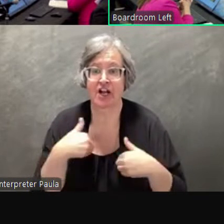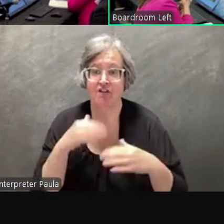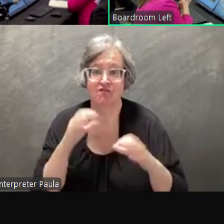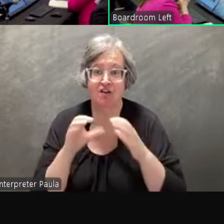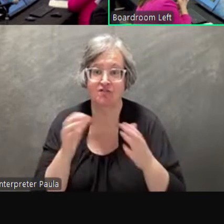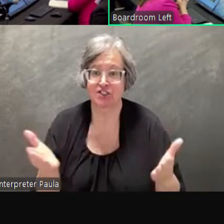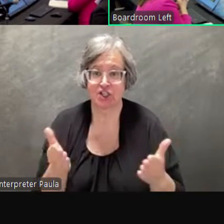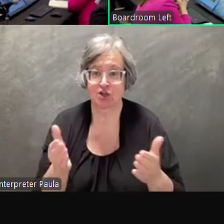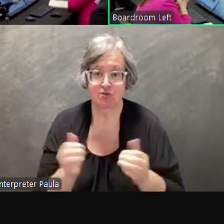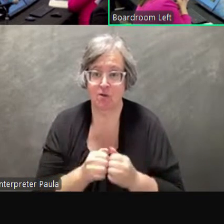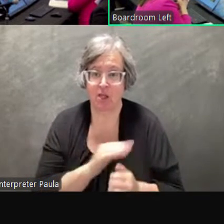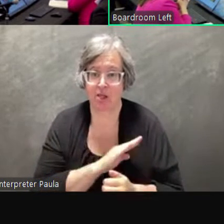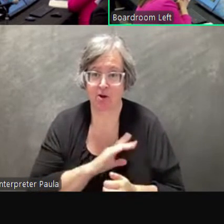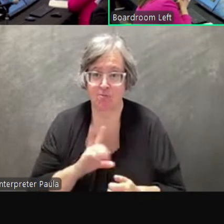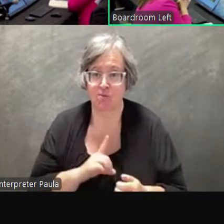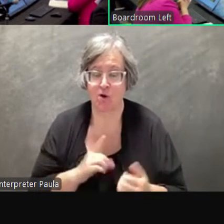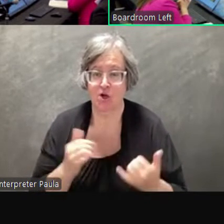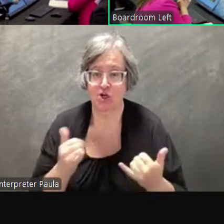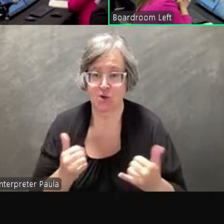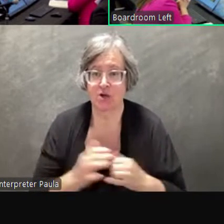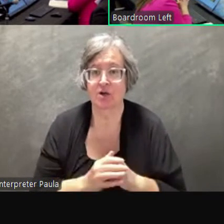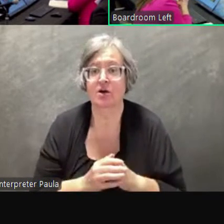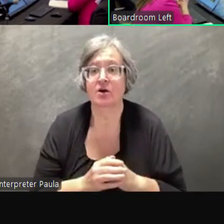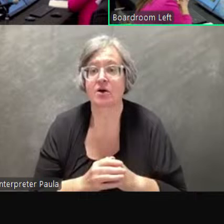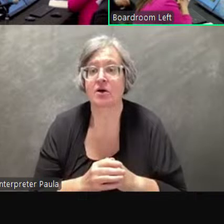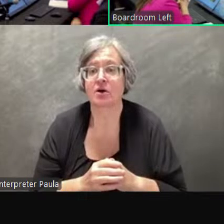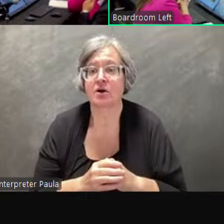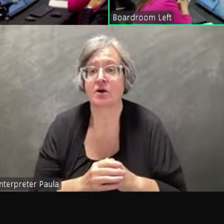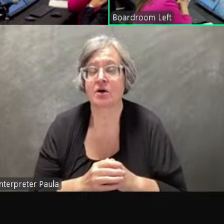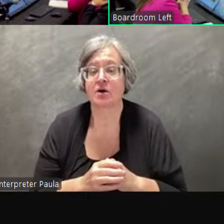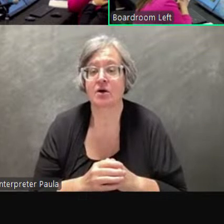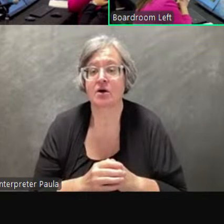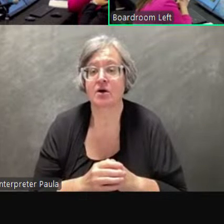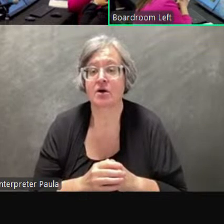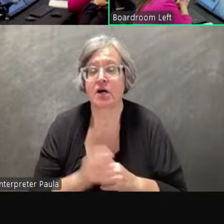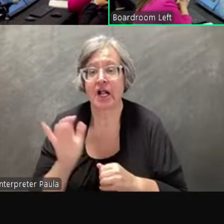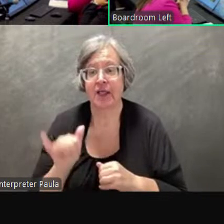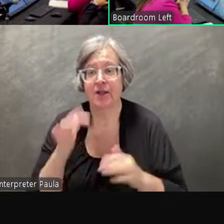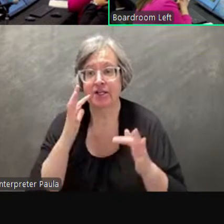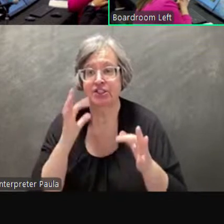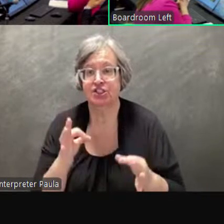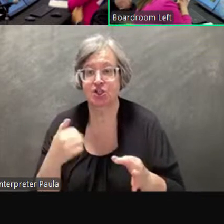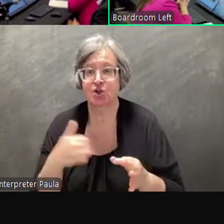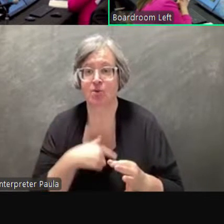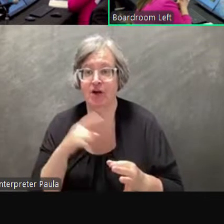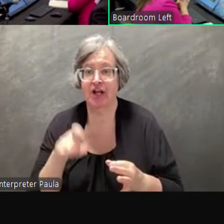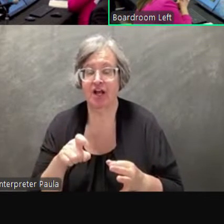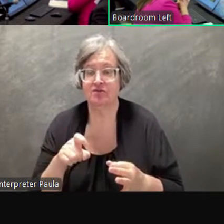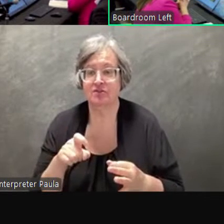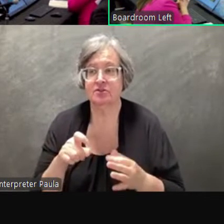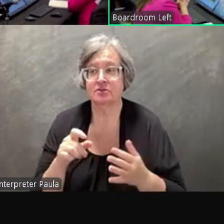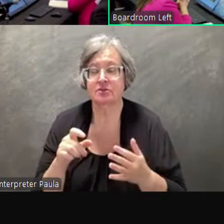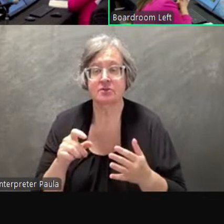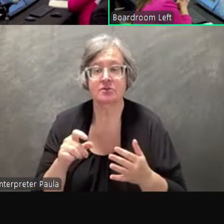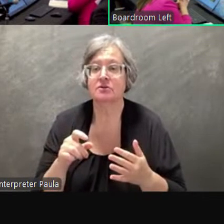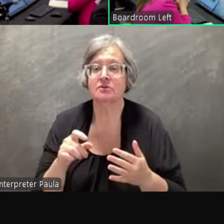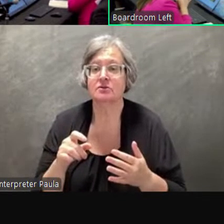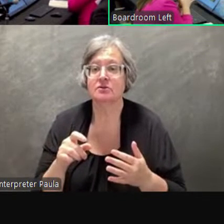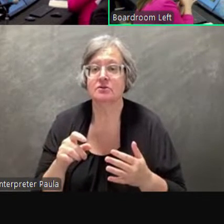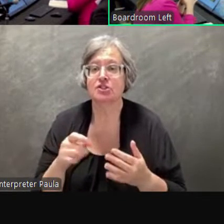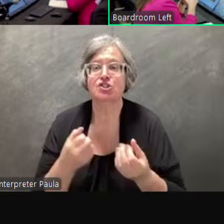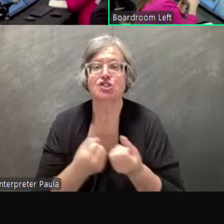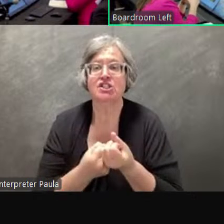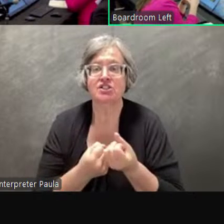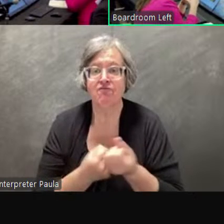board around those trade-offs. I think it is a decision that we have historically felt comfortable